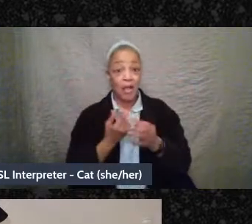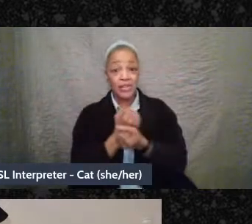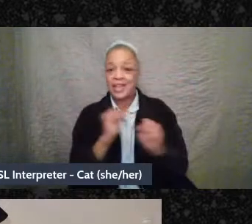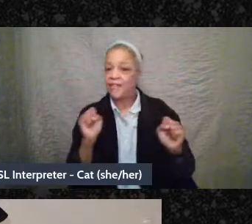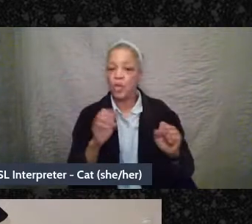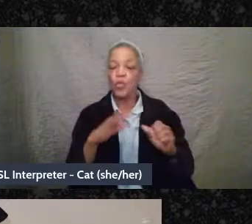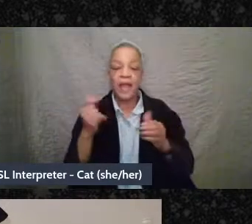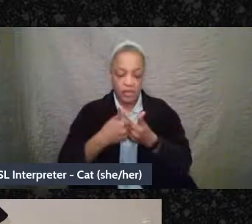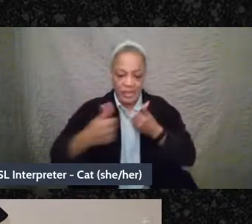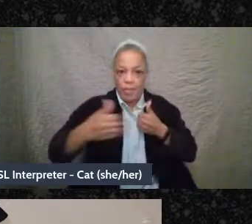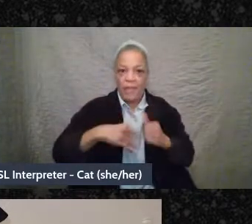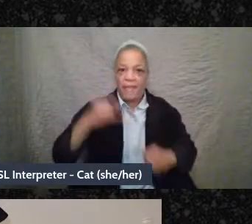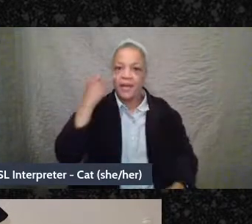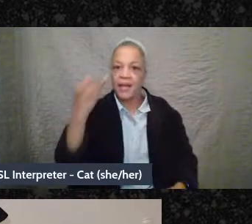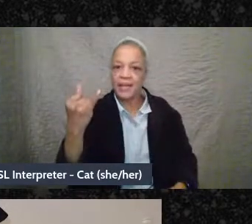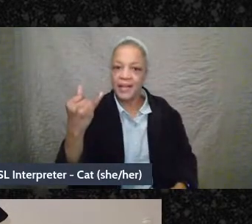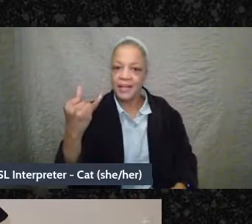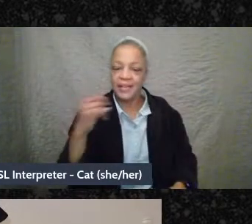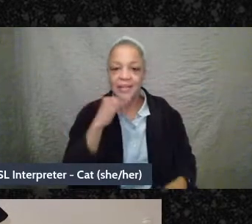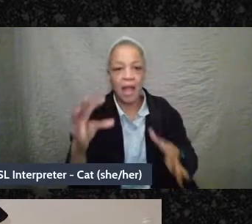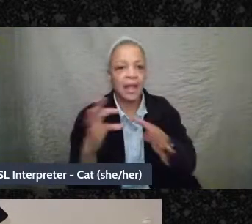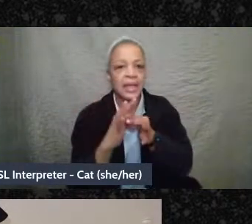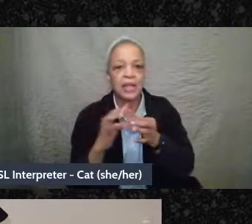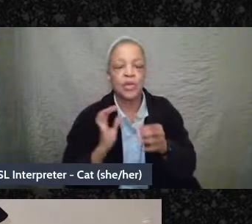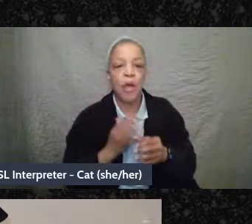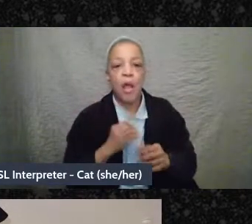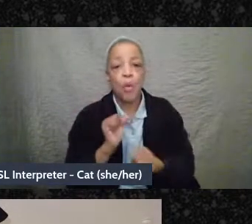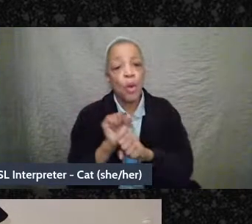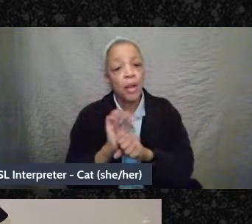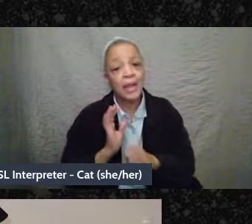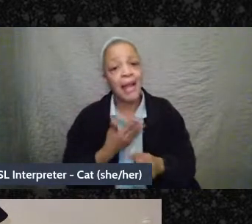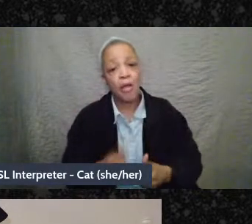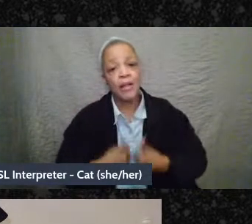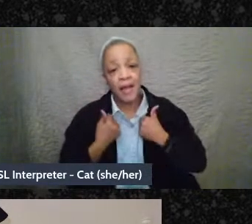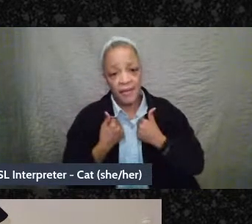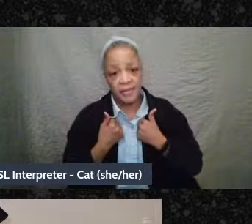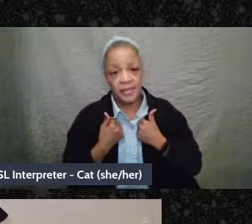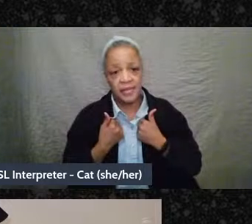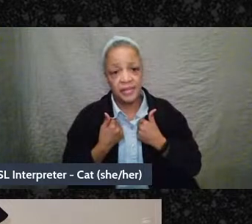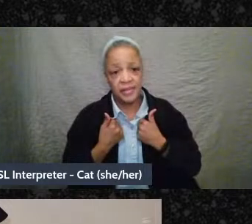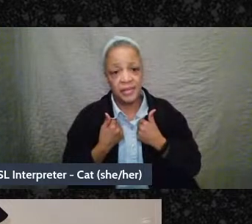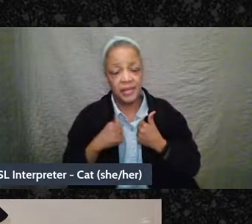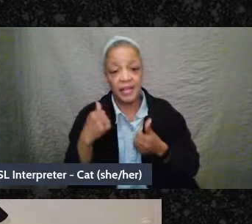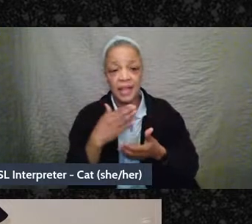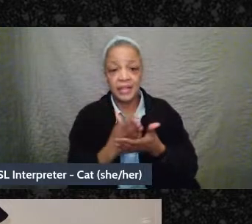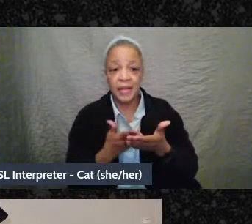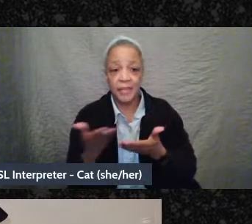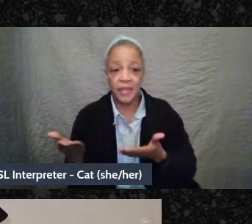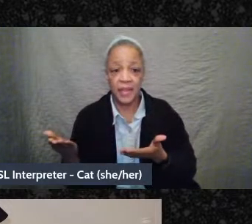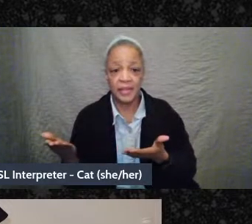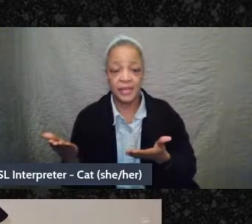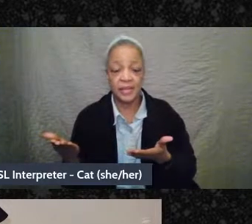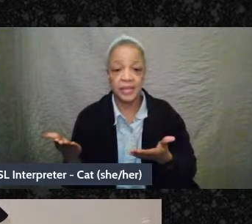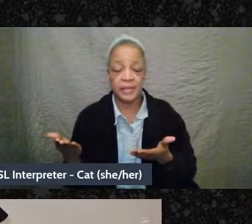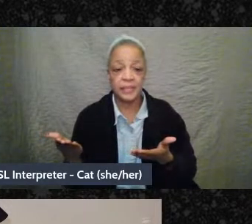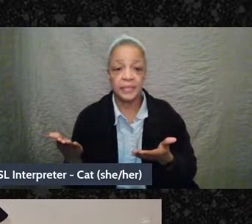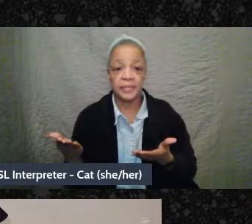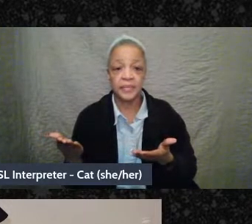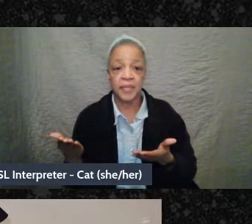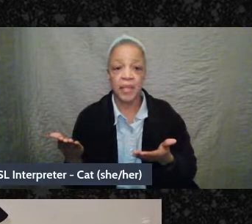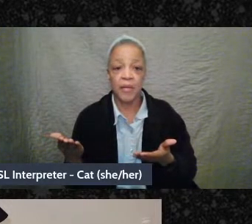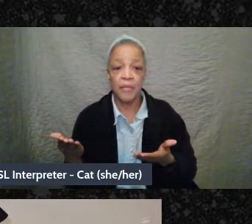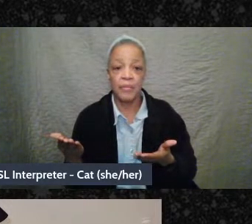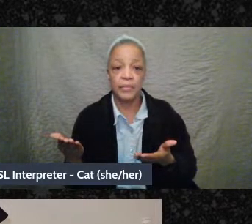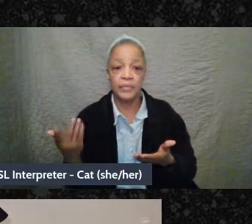our worth, our lives. So those are some of the things. And I guess the last thing I would say is